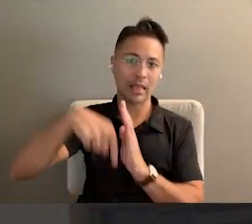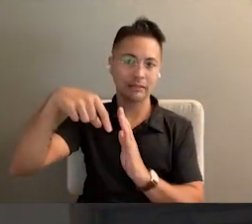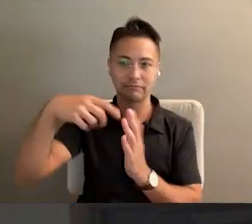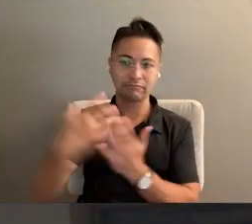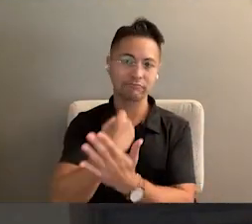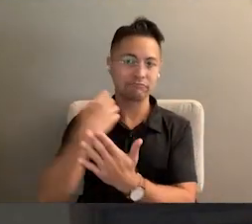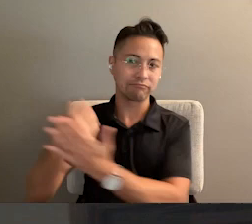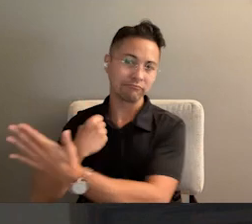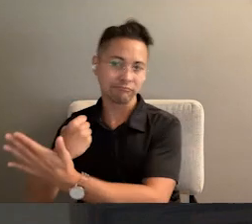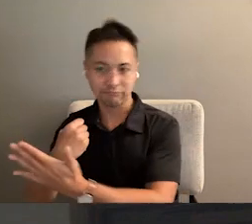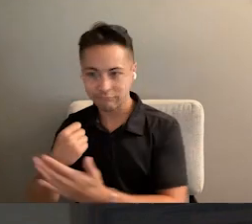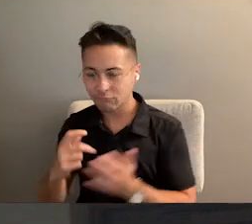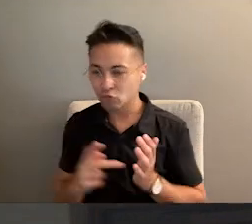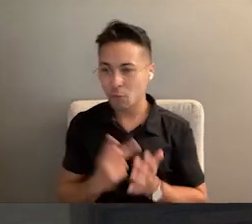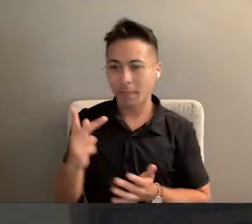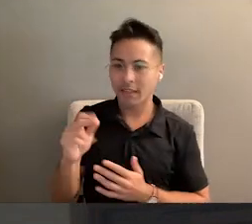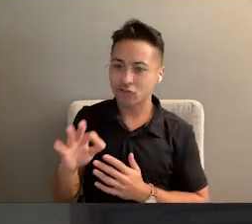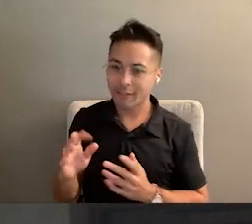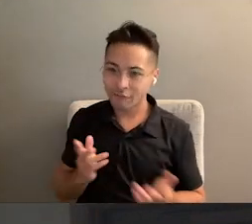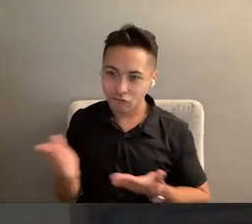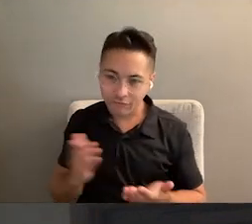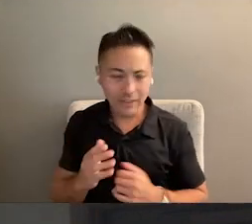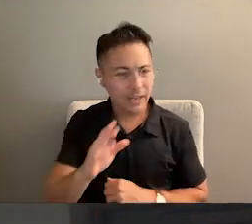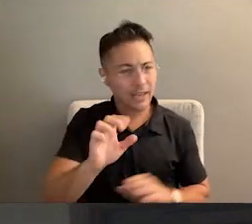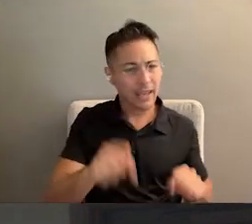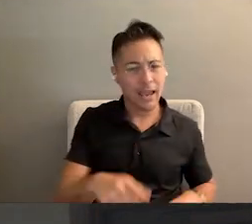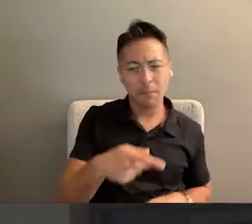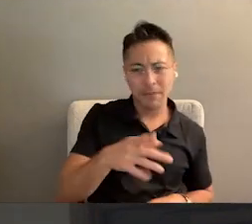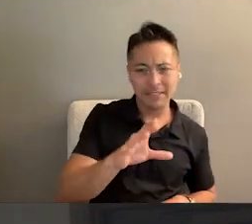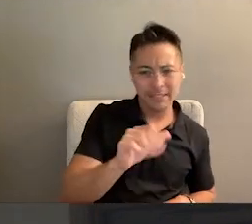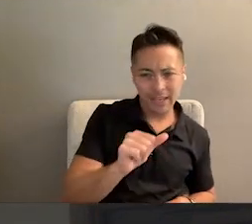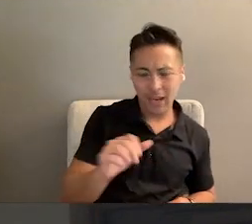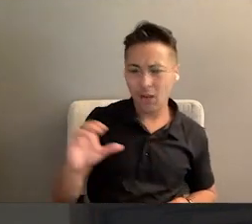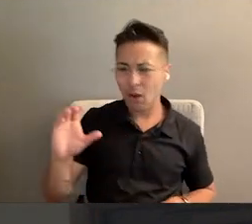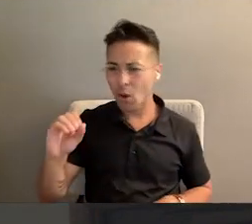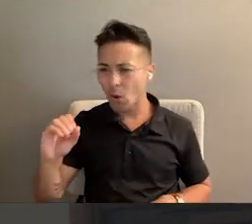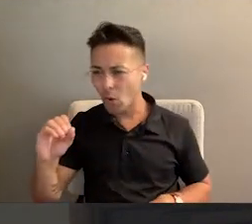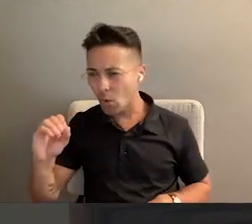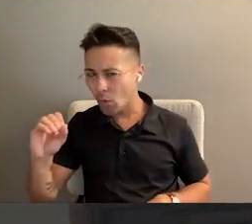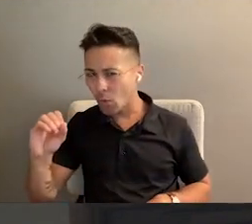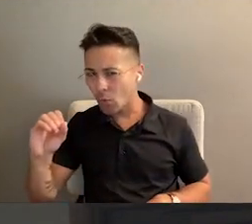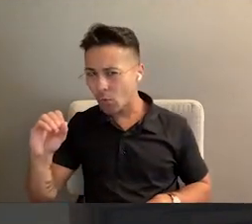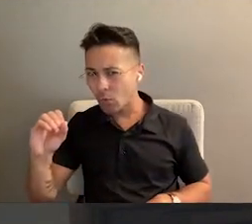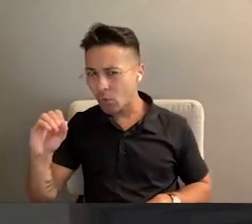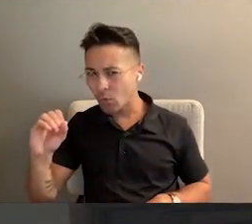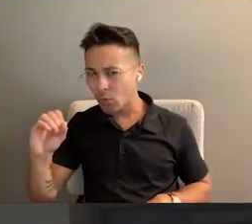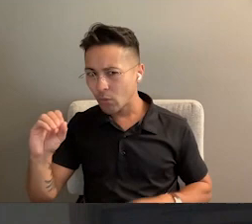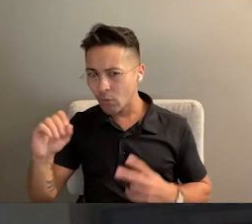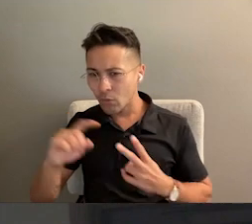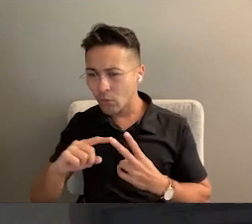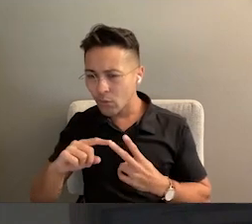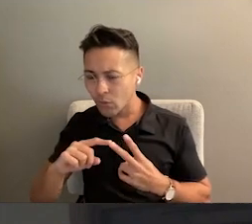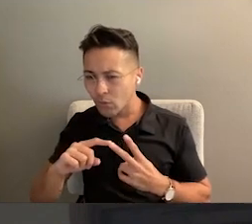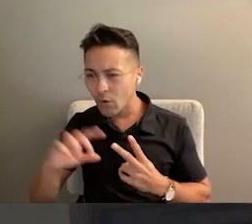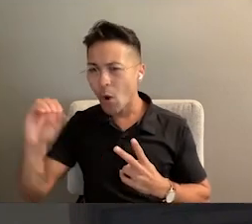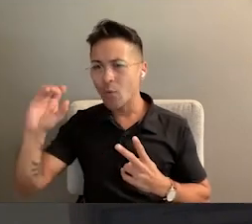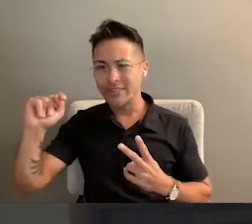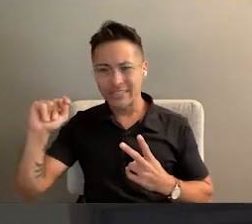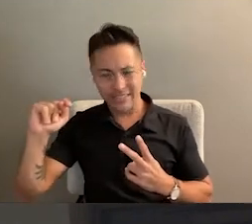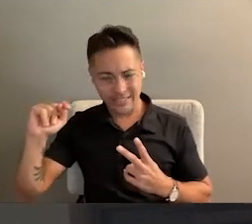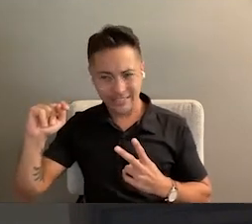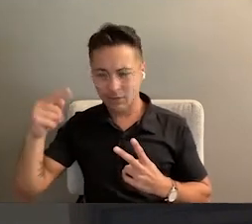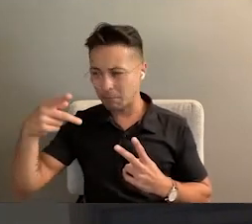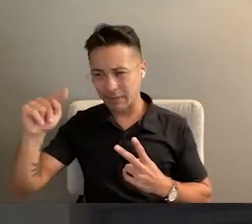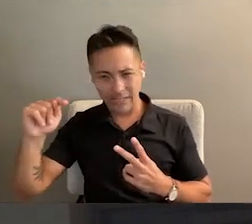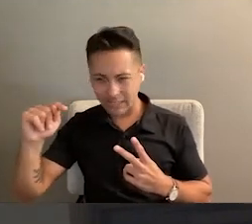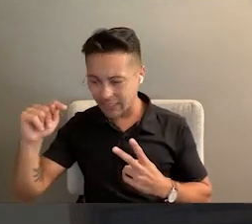IRS see as double dipping, if you will. We can't do that. Duplication of services. Yes? Can a PCA and an OT be on the clock